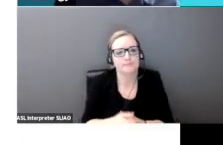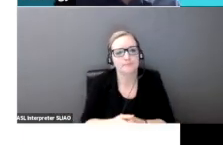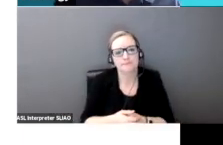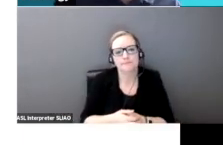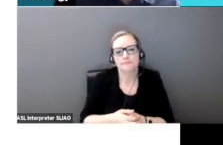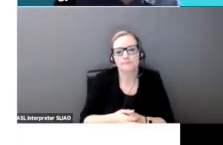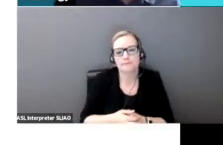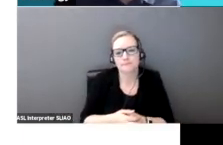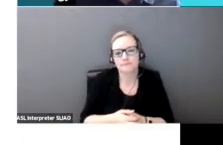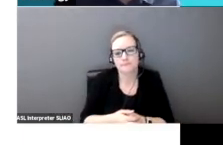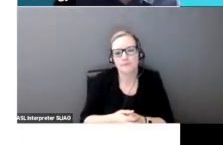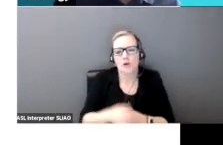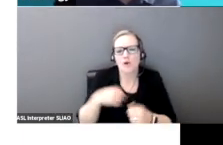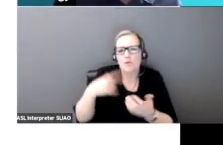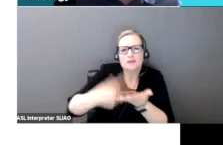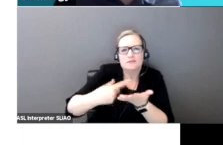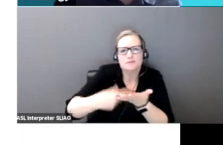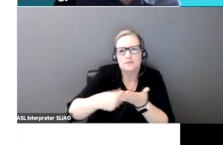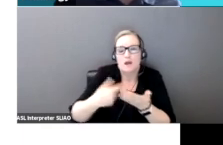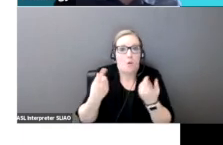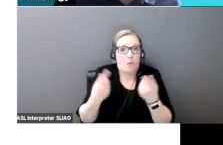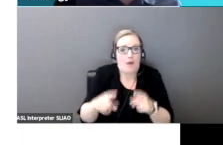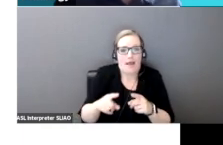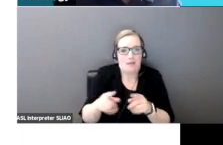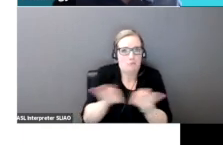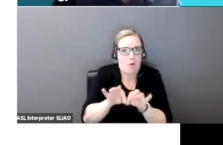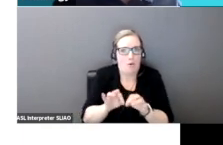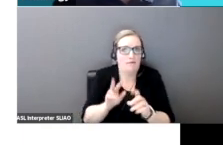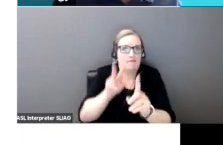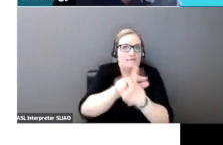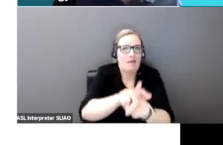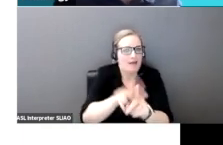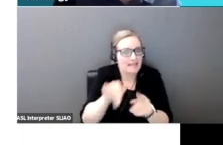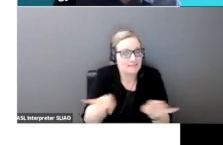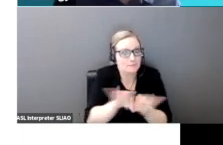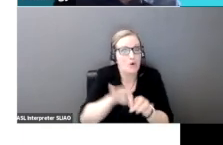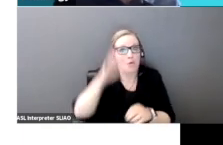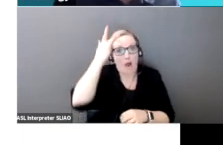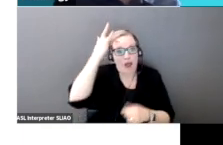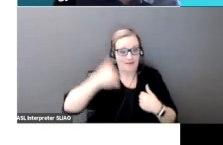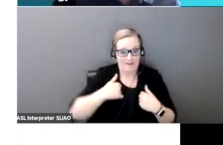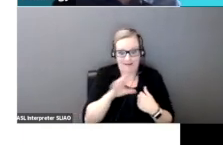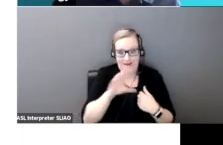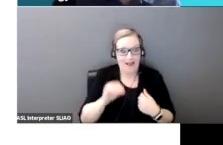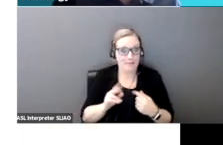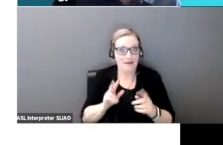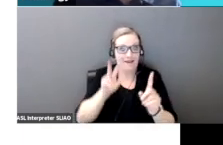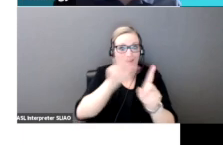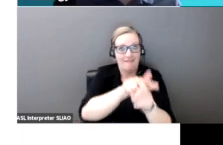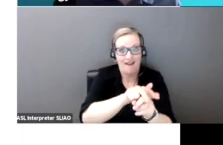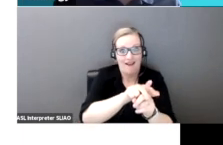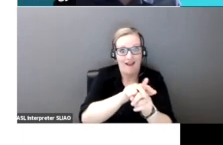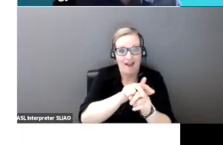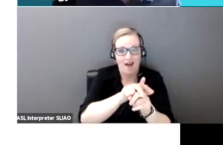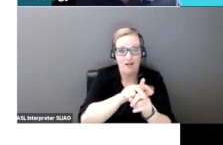it get the patent rights on that invention. So as soon as it makes sense to do so, and only if it makes sense to